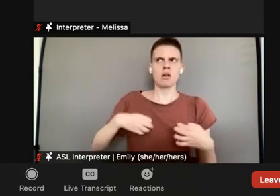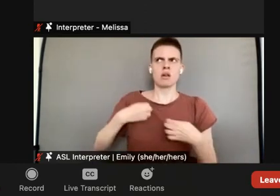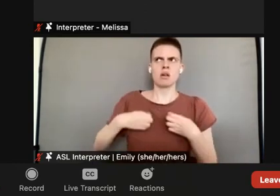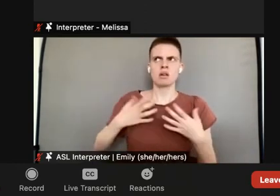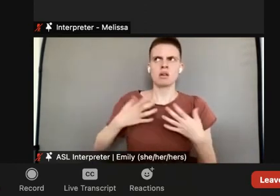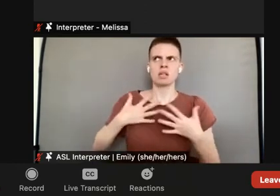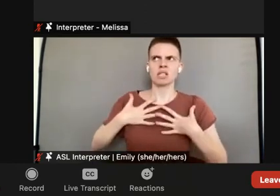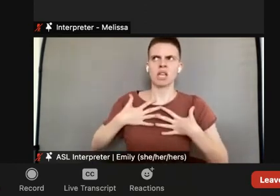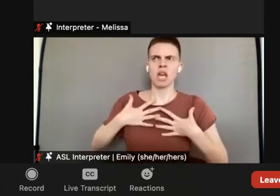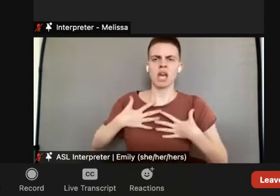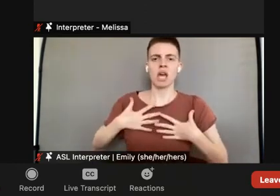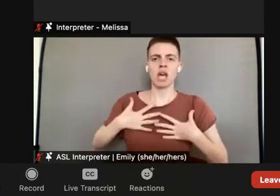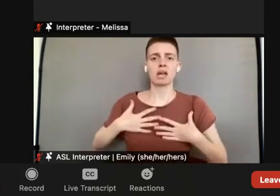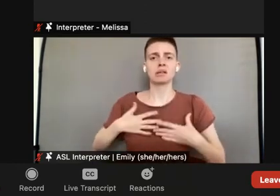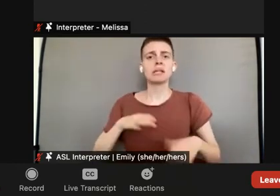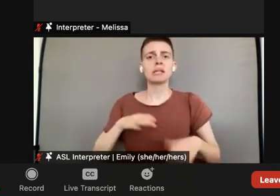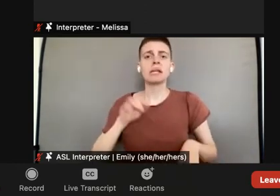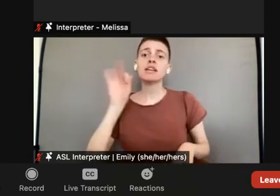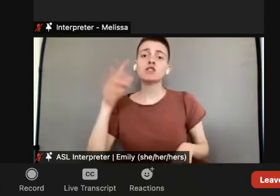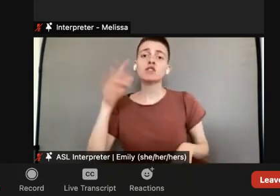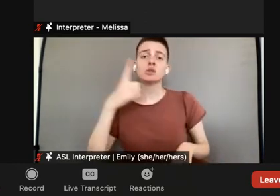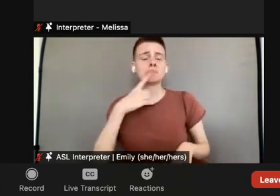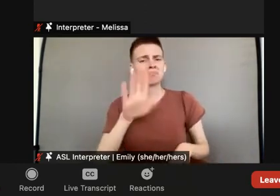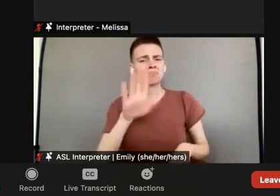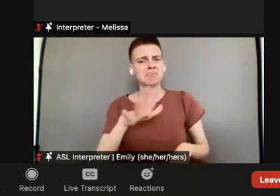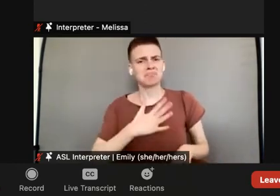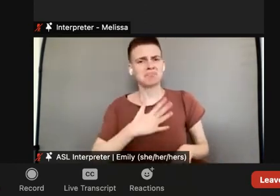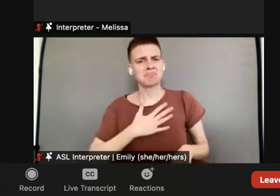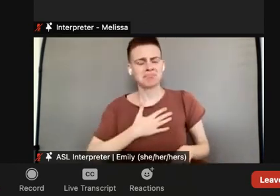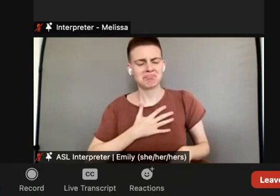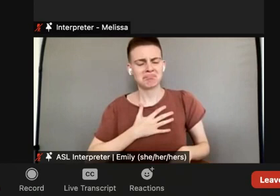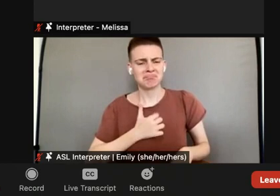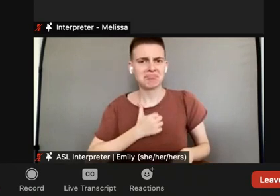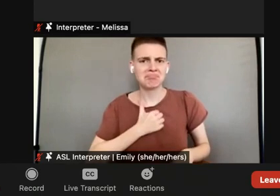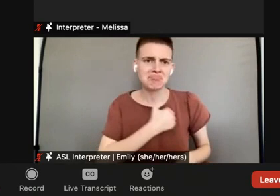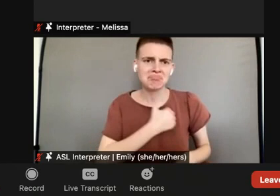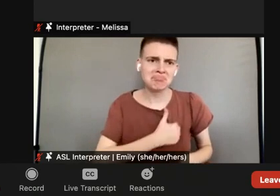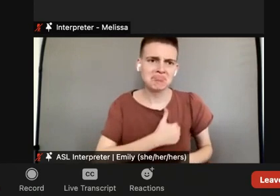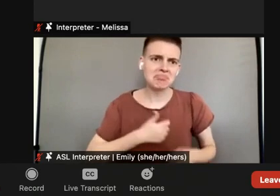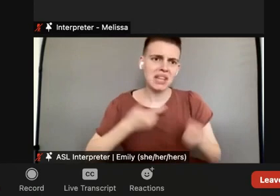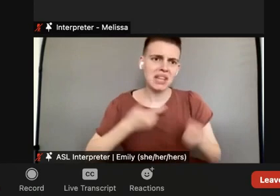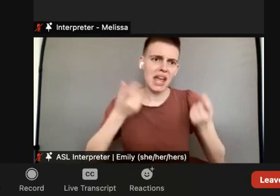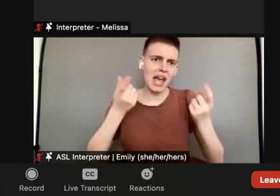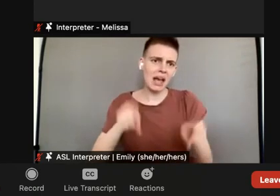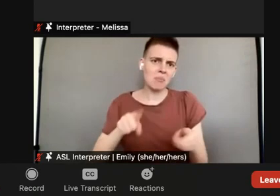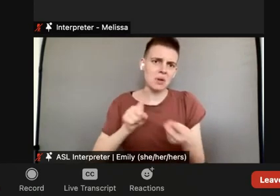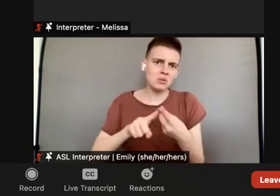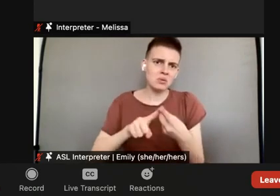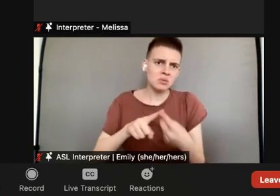I'm so sad that this is happening, and